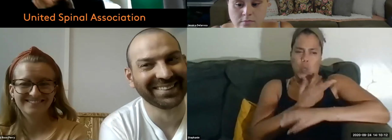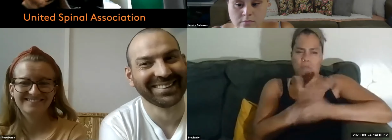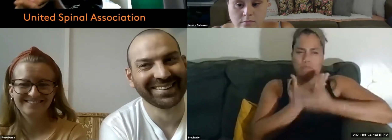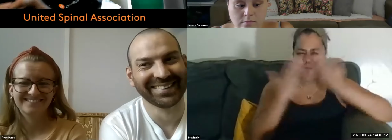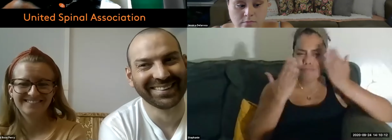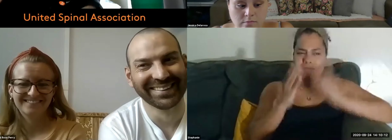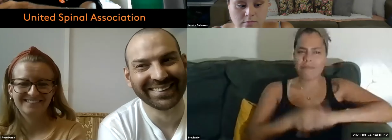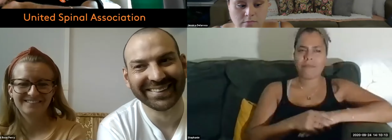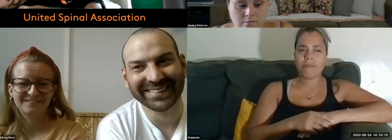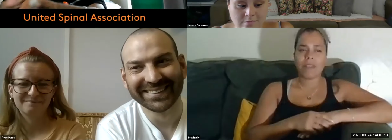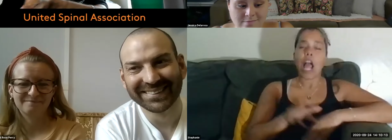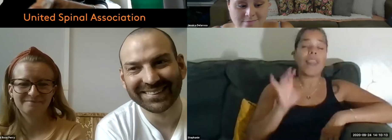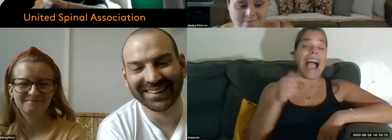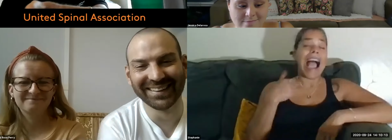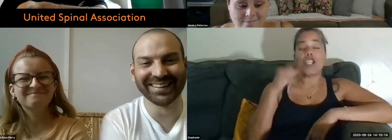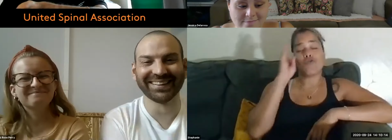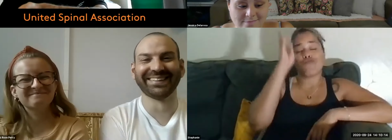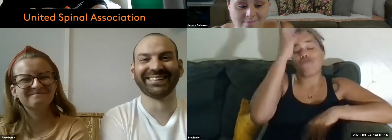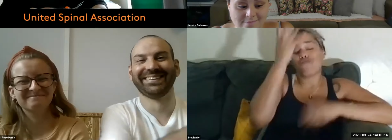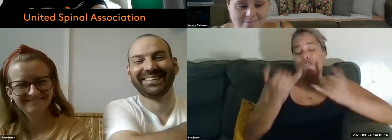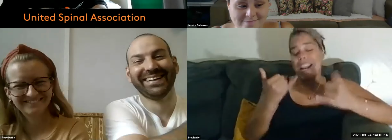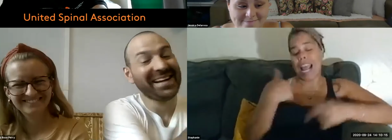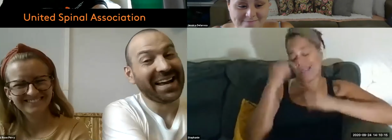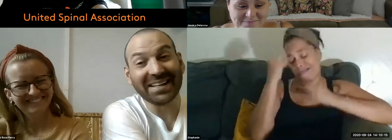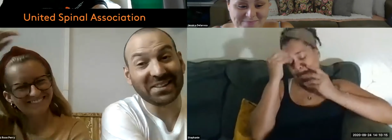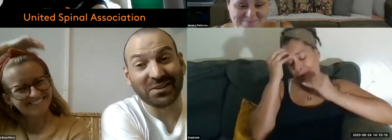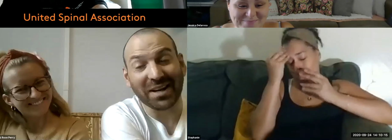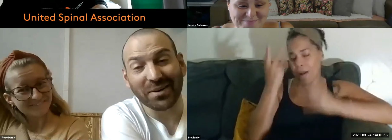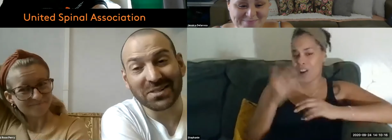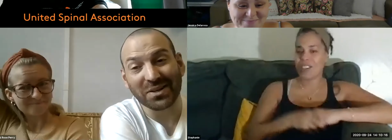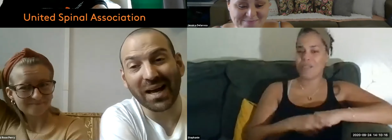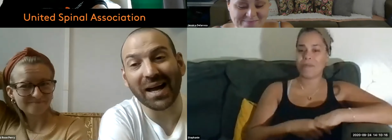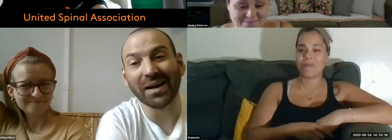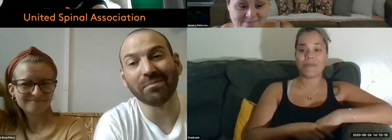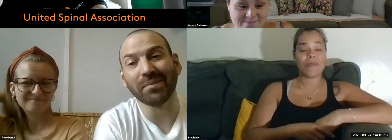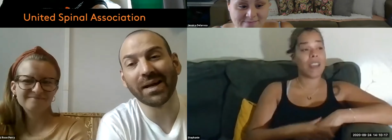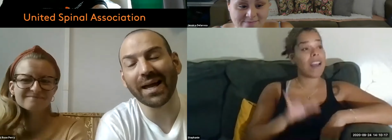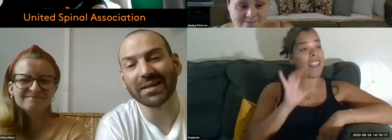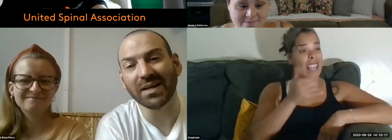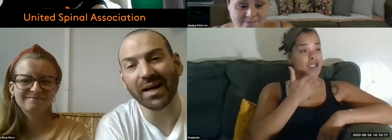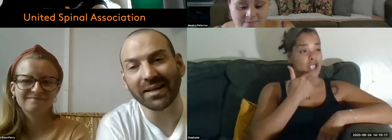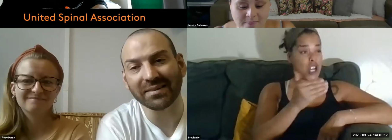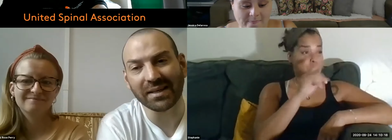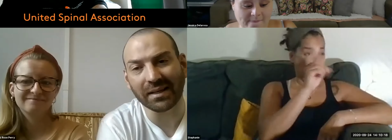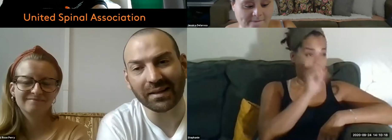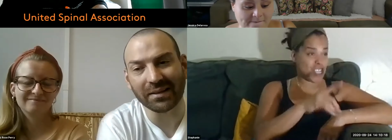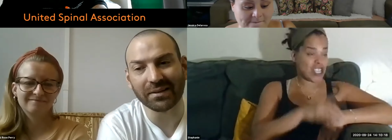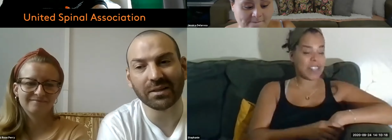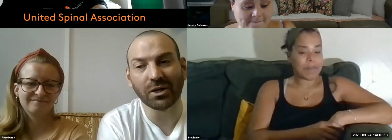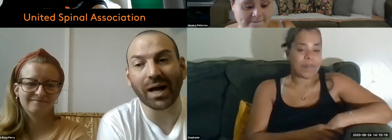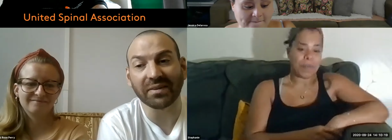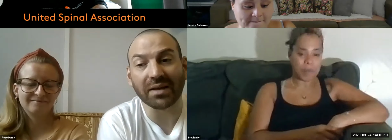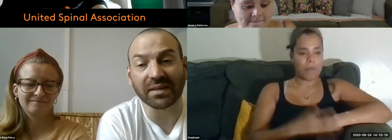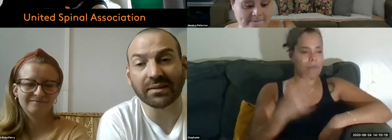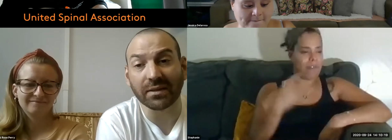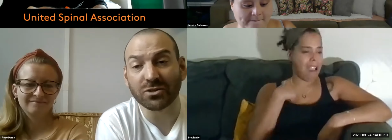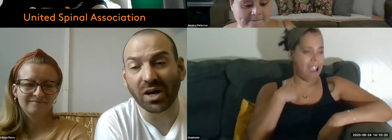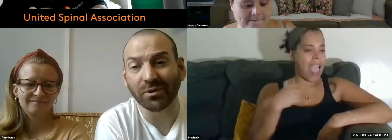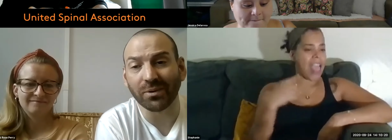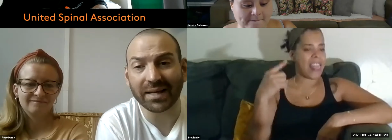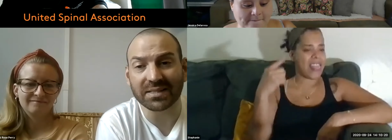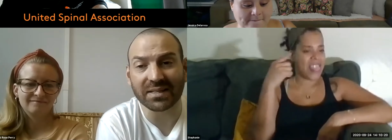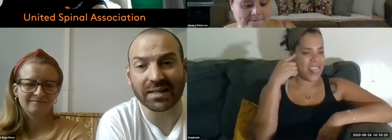That's just something I came up with right now. I was just thinking about it. It's a great question, and I think I think